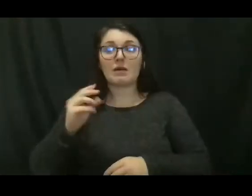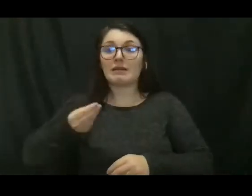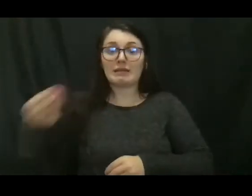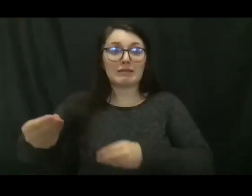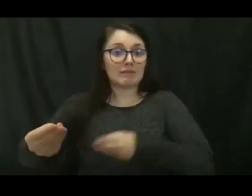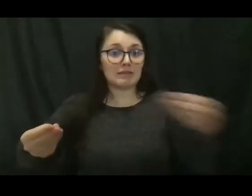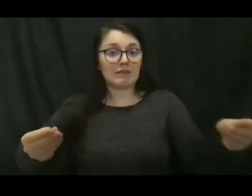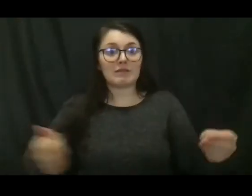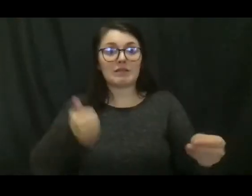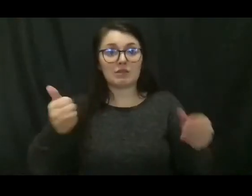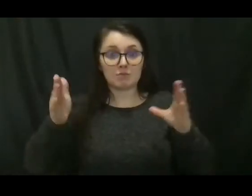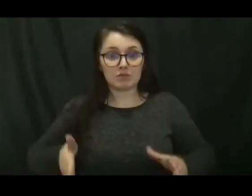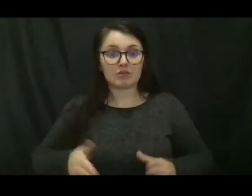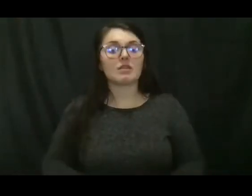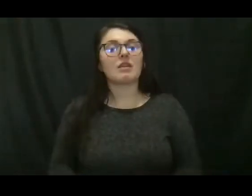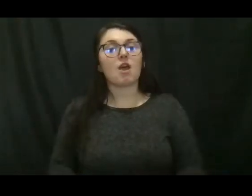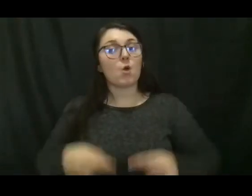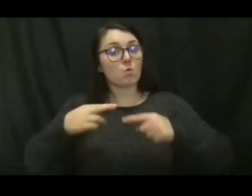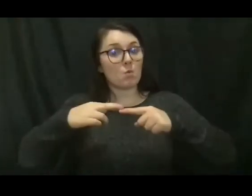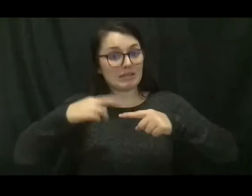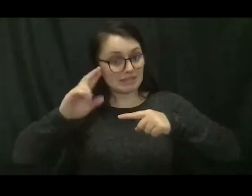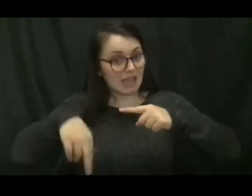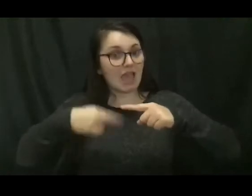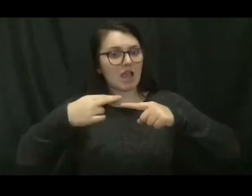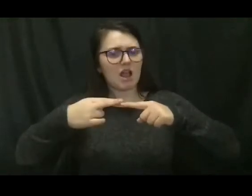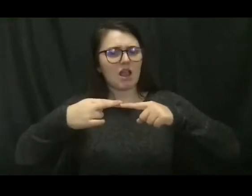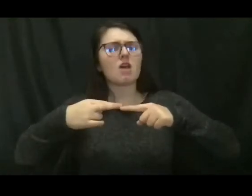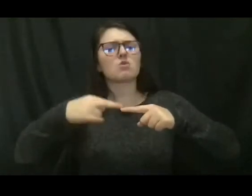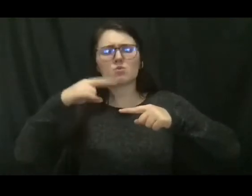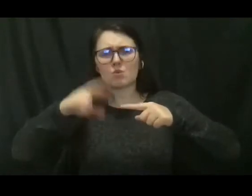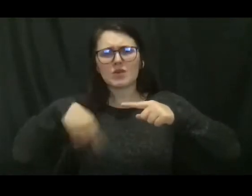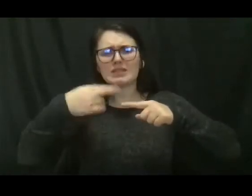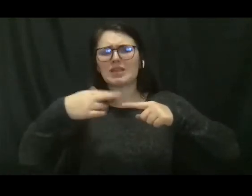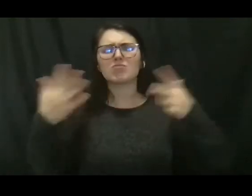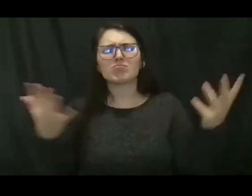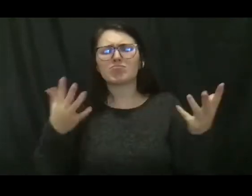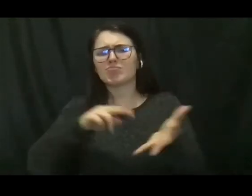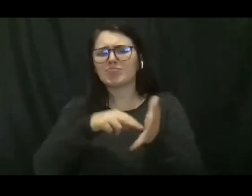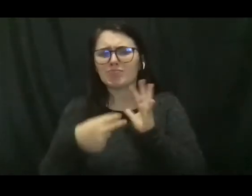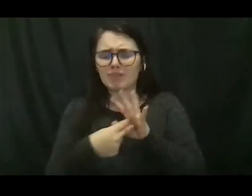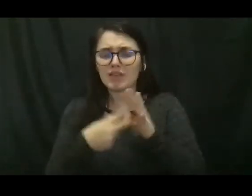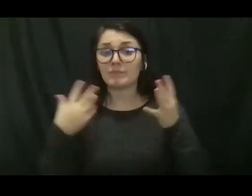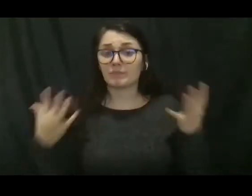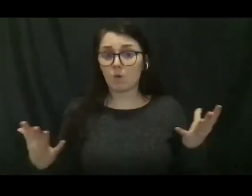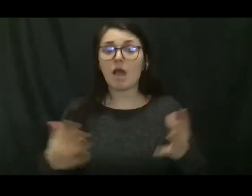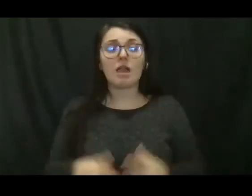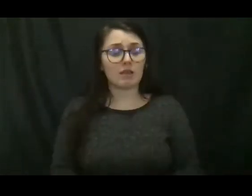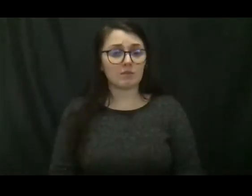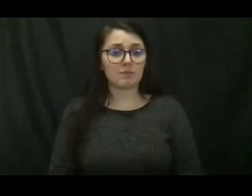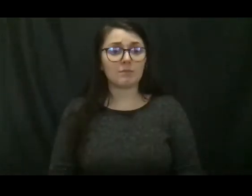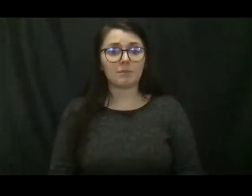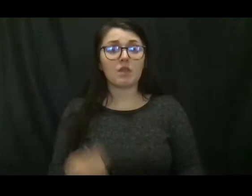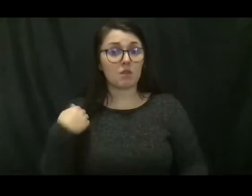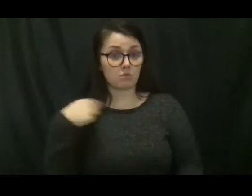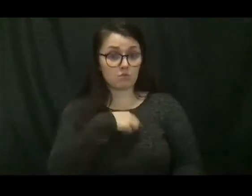Recycle, I think everybody knows that word. And what does it mean to recycle? Well, when we recycle